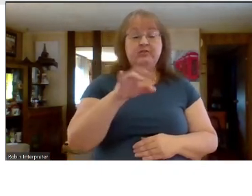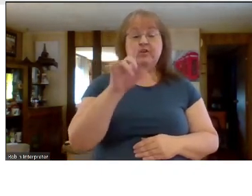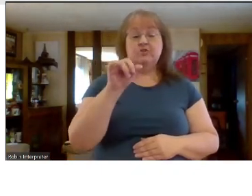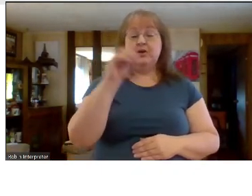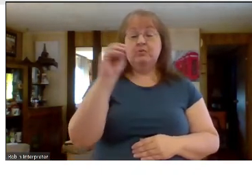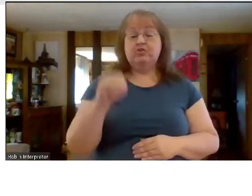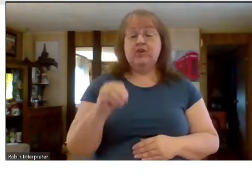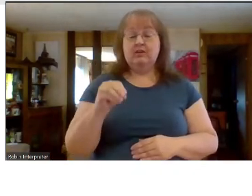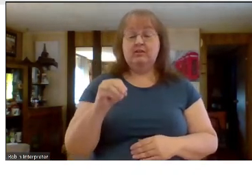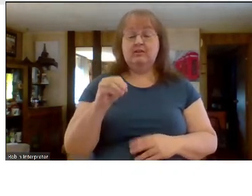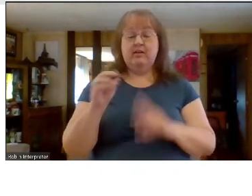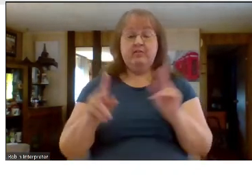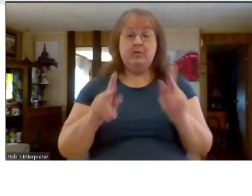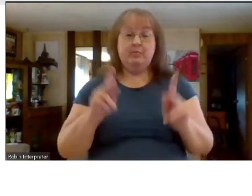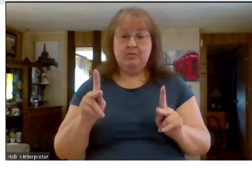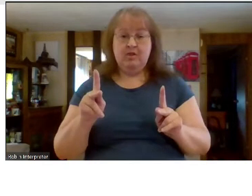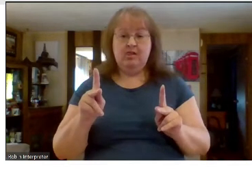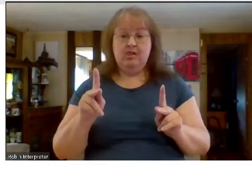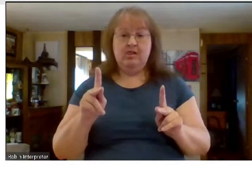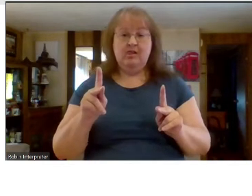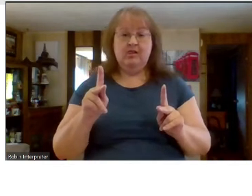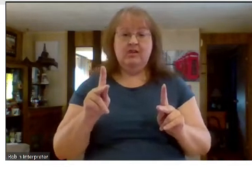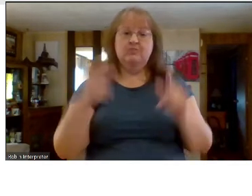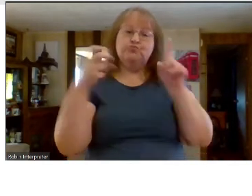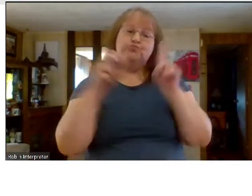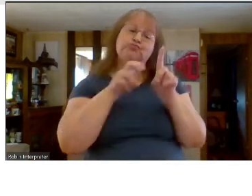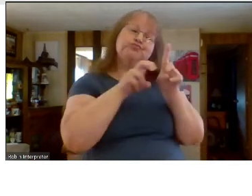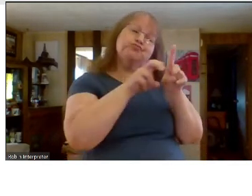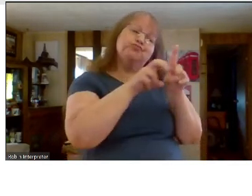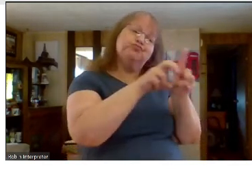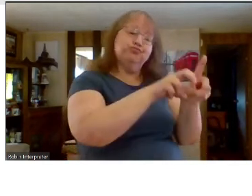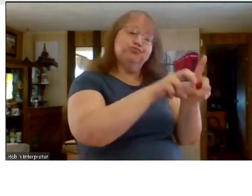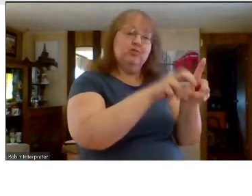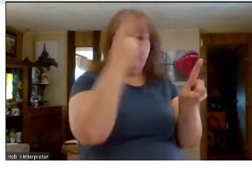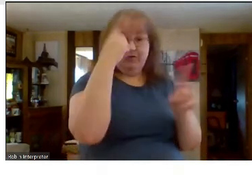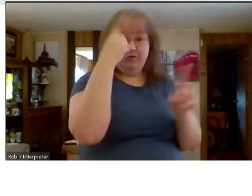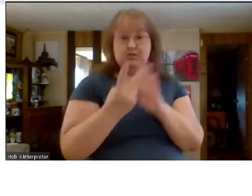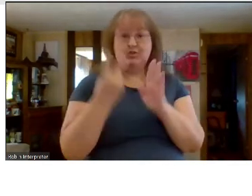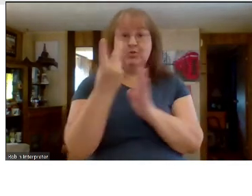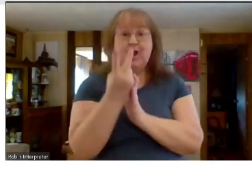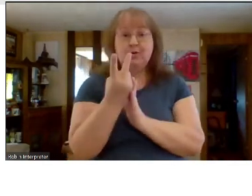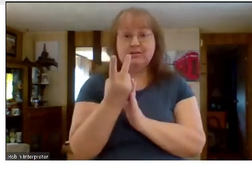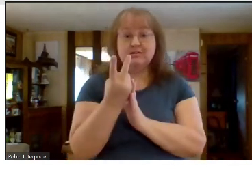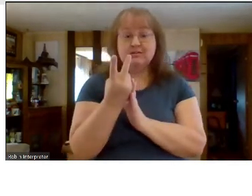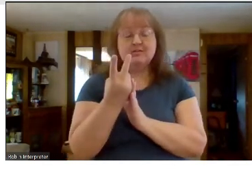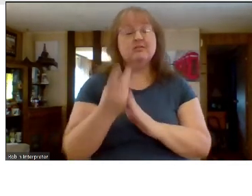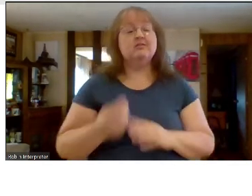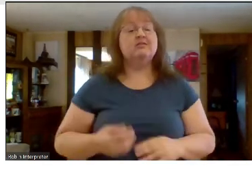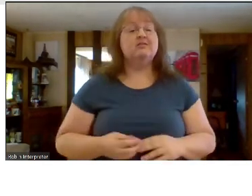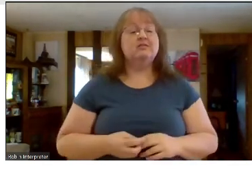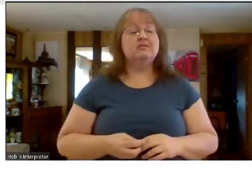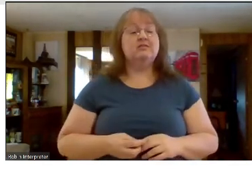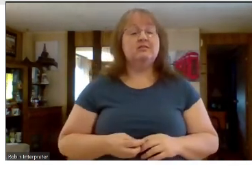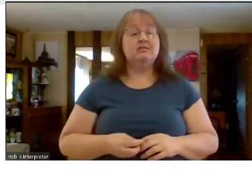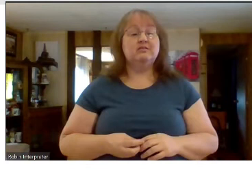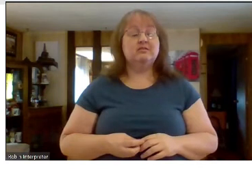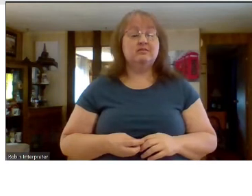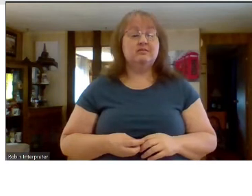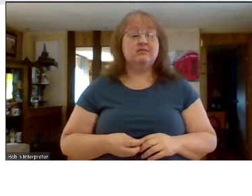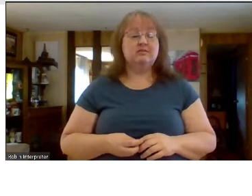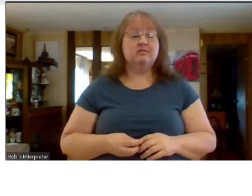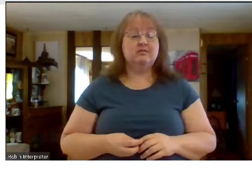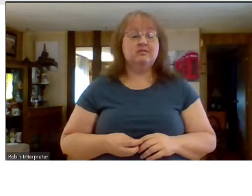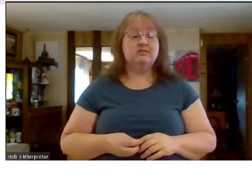600. So if 20% of people walk their dogs for 2